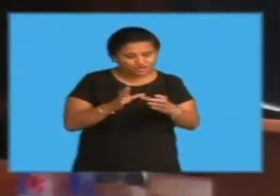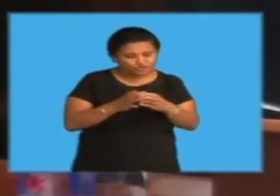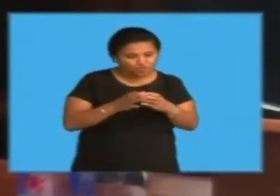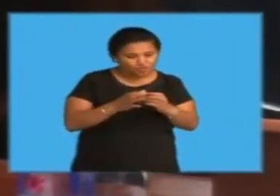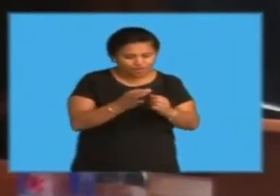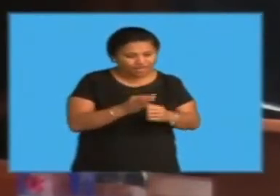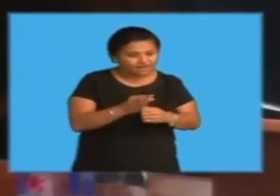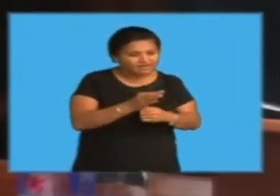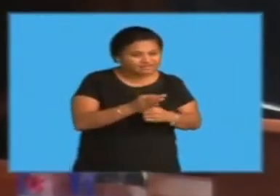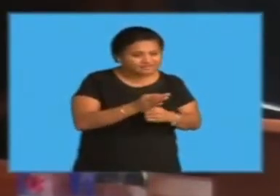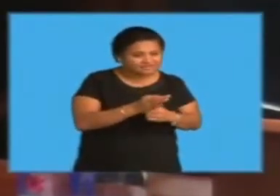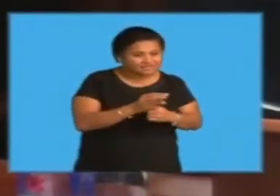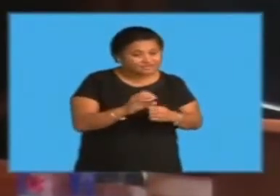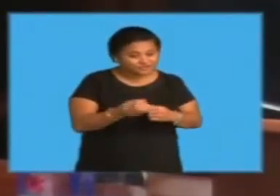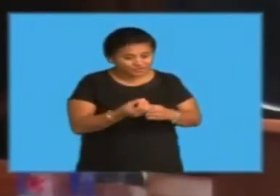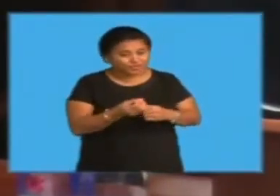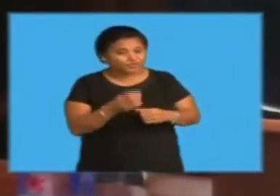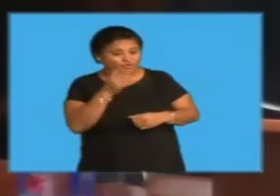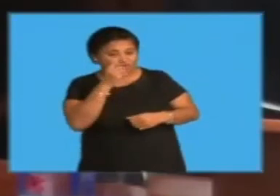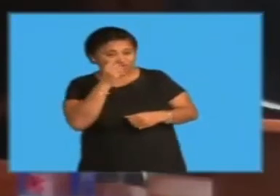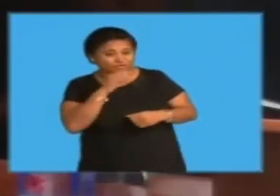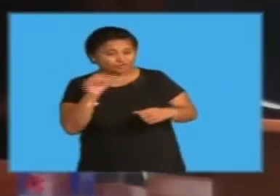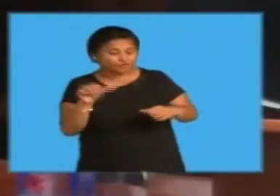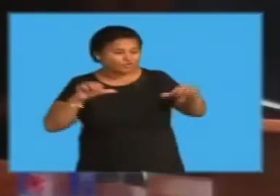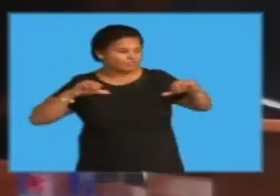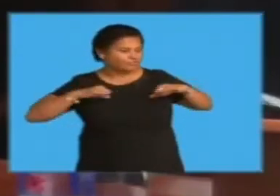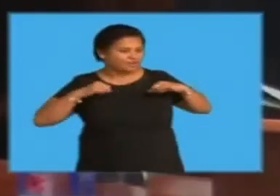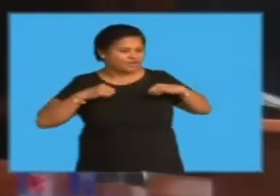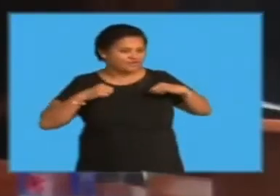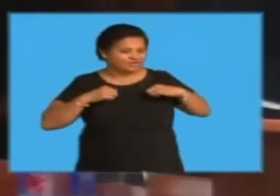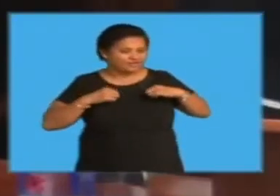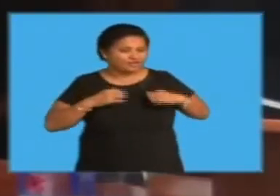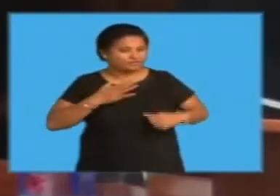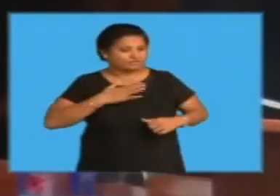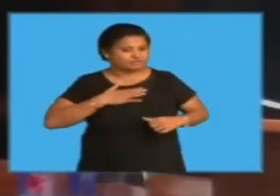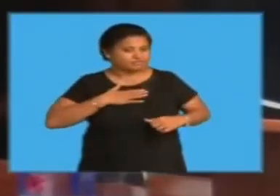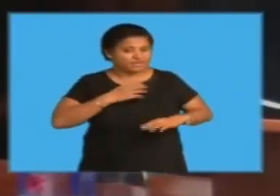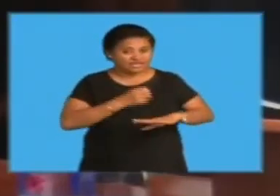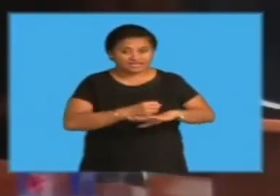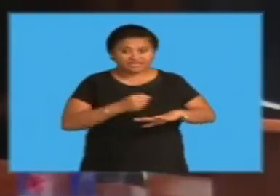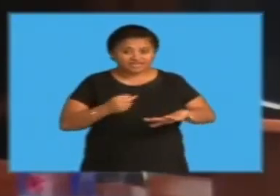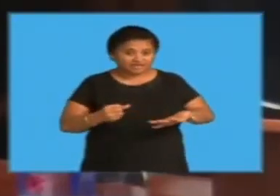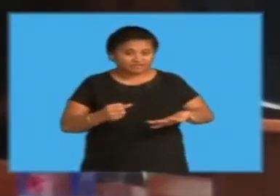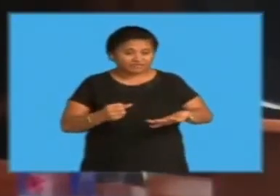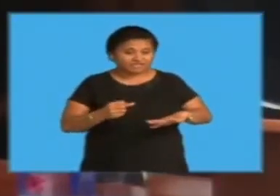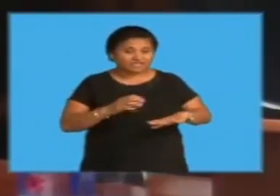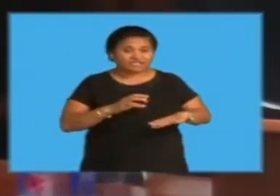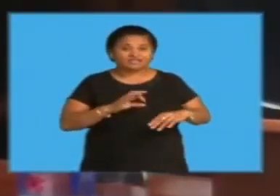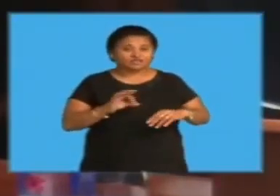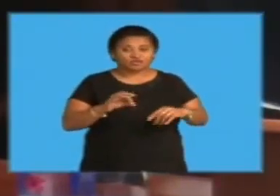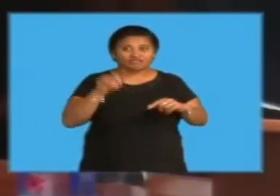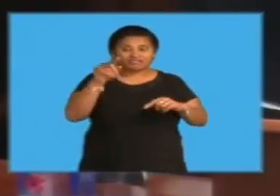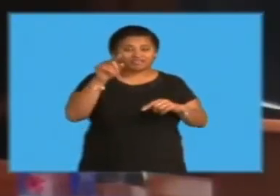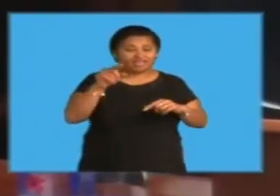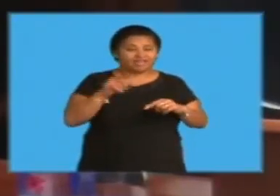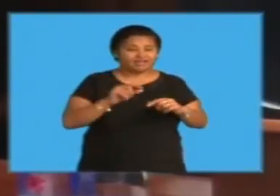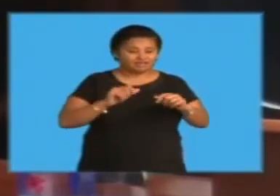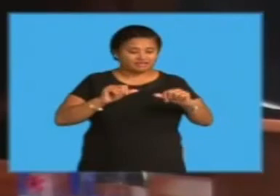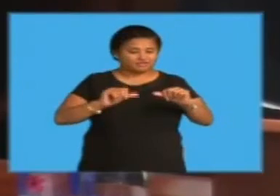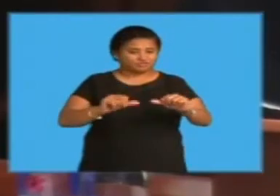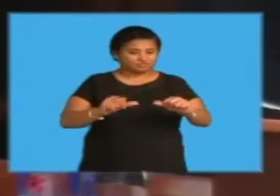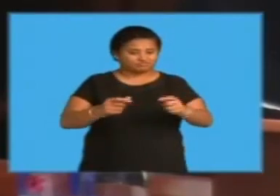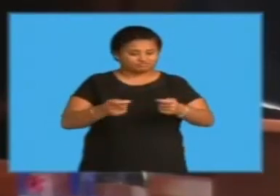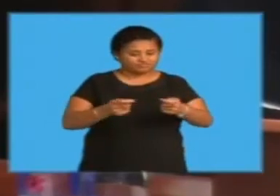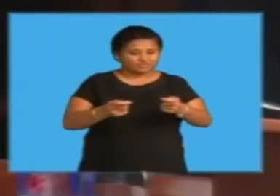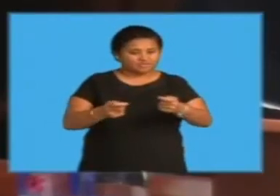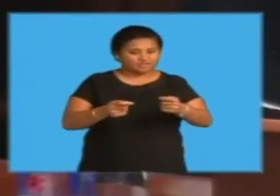of. Let there be no mistake about it. My government is not in the presidency simply to arrive in Bonn and wheel a gable